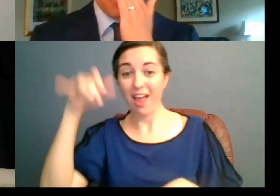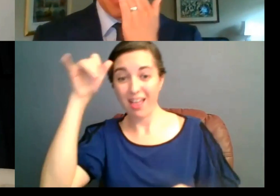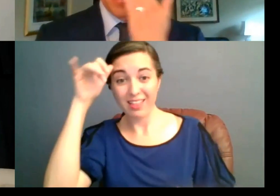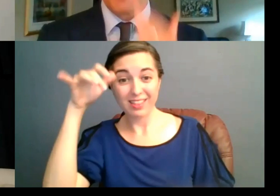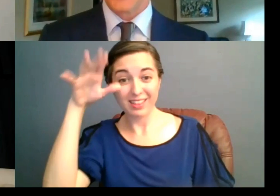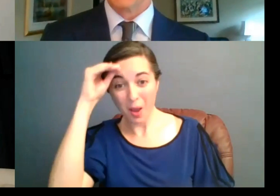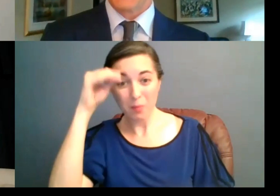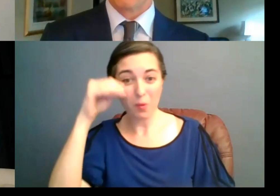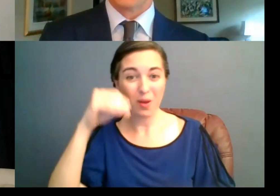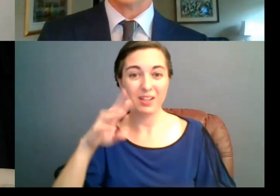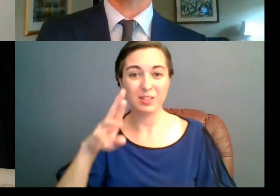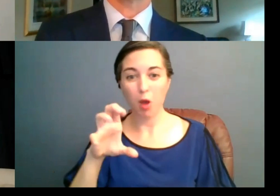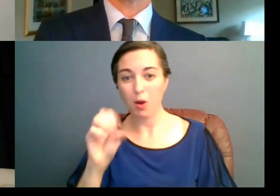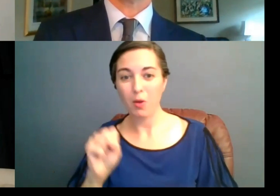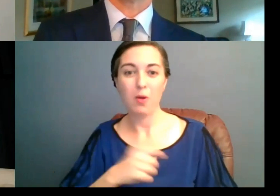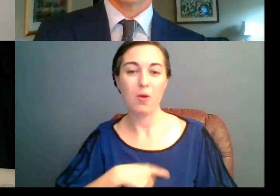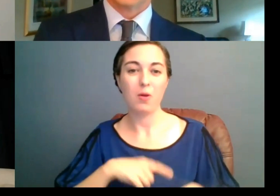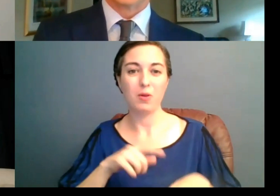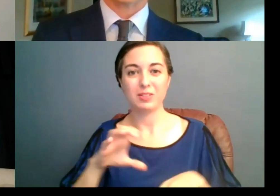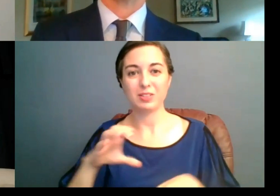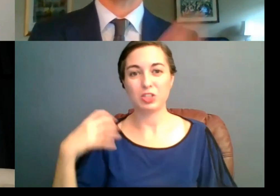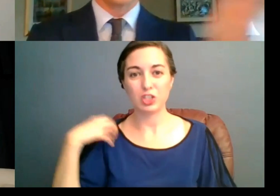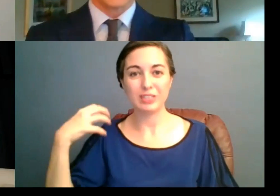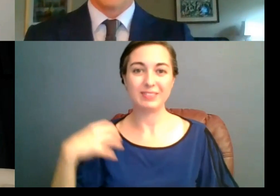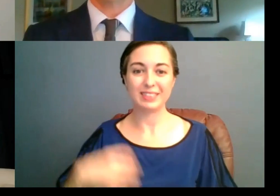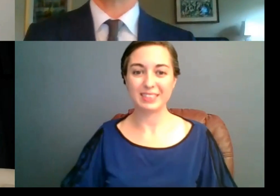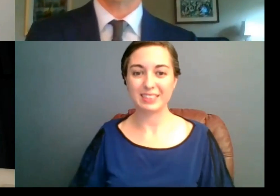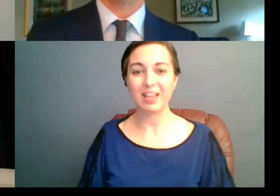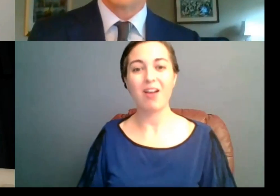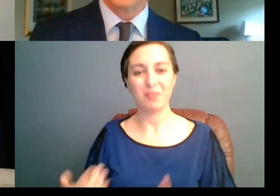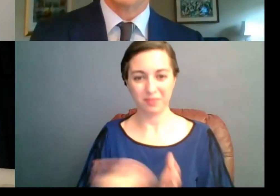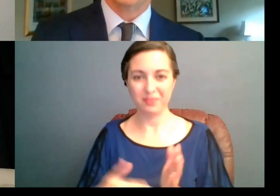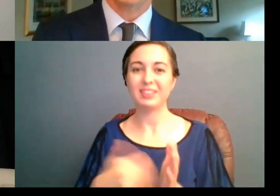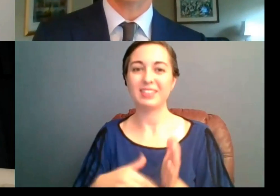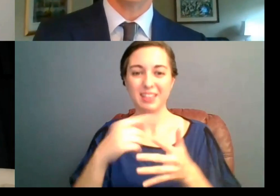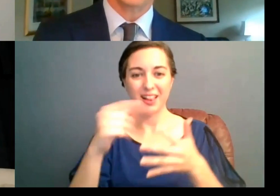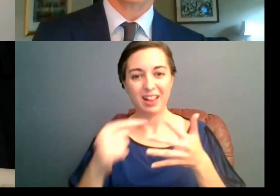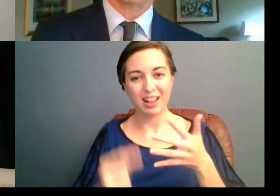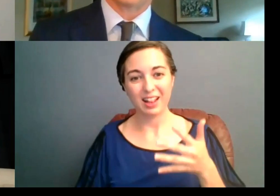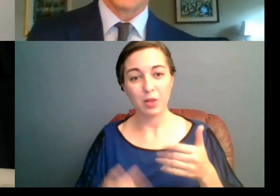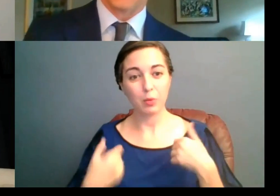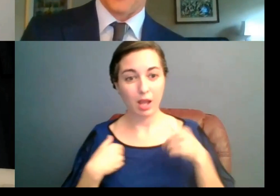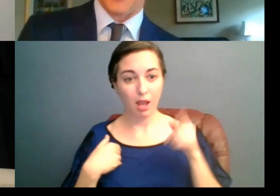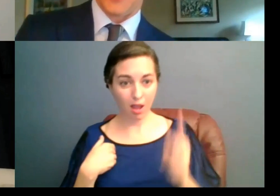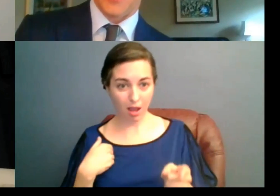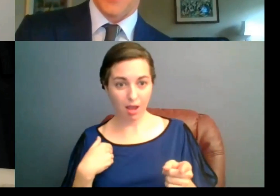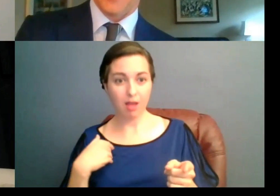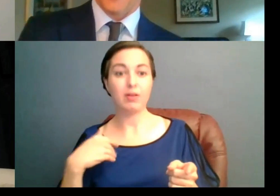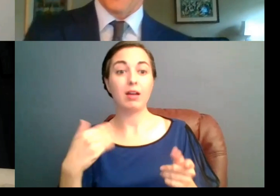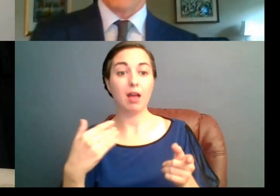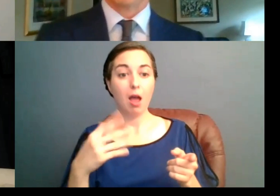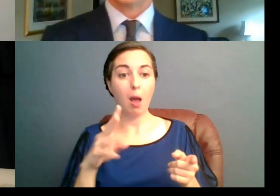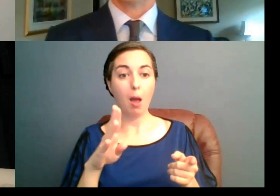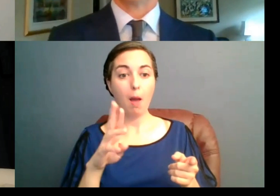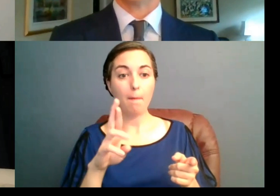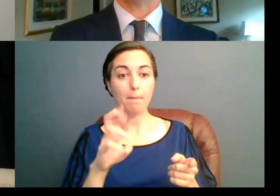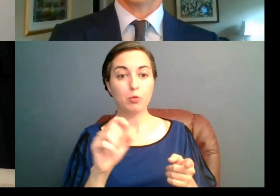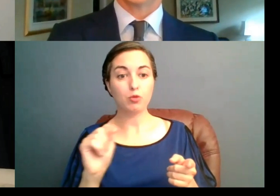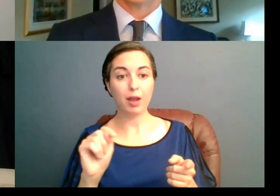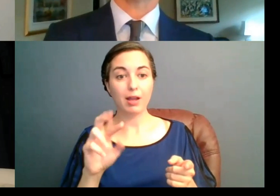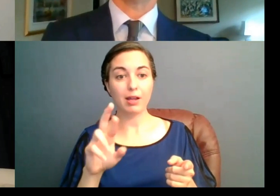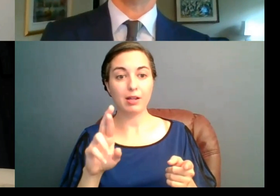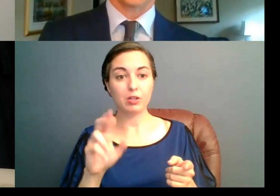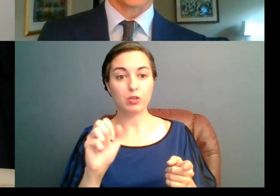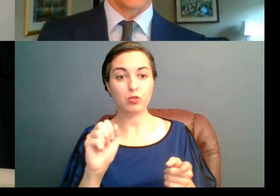Here we go. I'm seeing some Cowboys. And we also have Mr. Brett Raisman from the New York Islanders up there